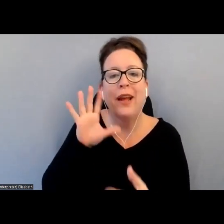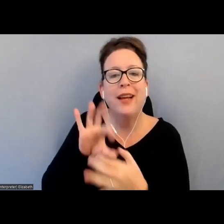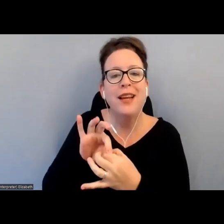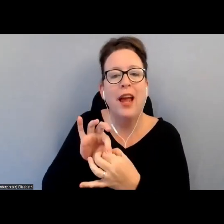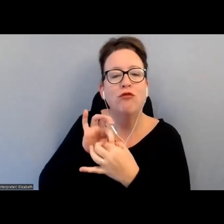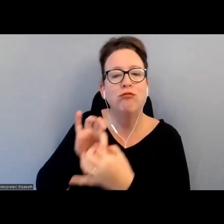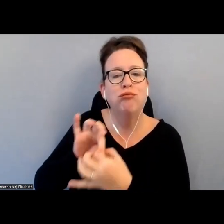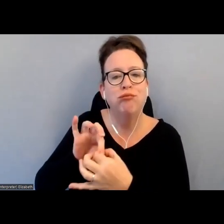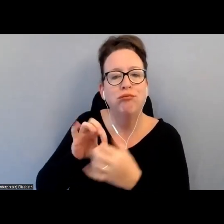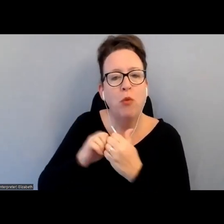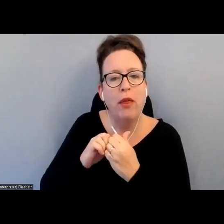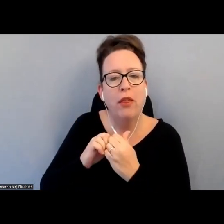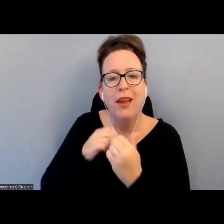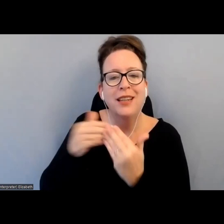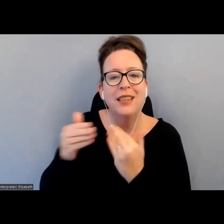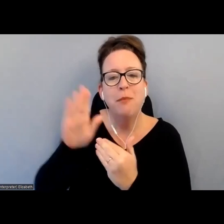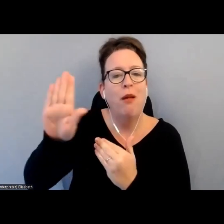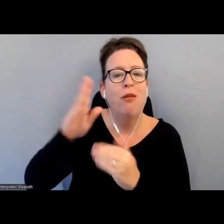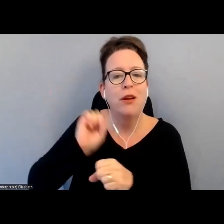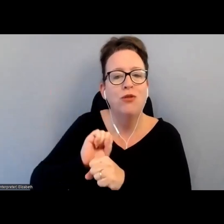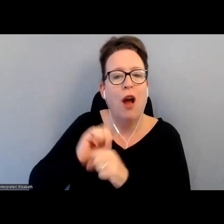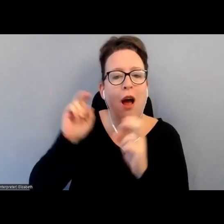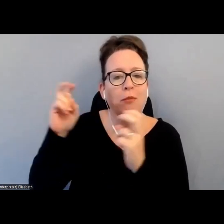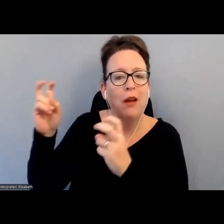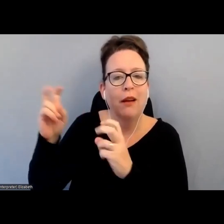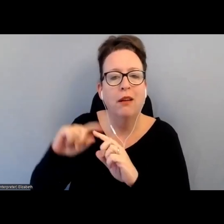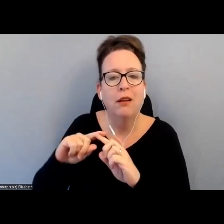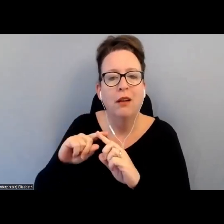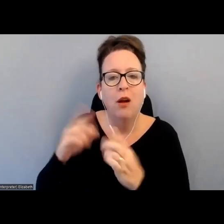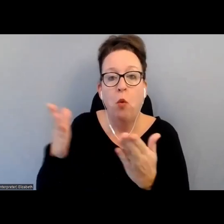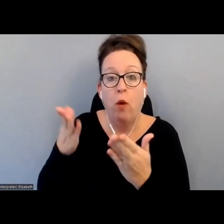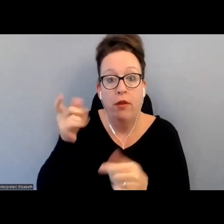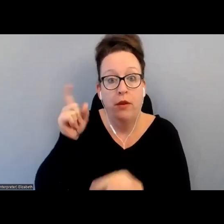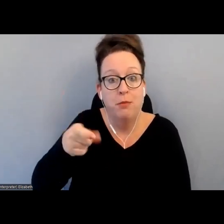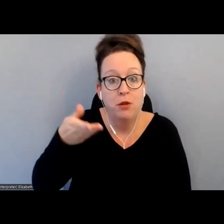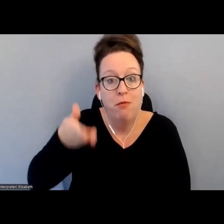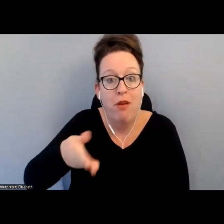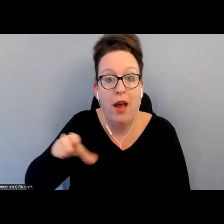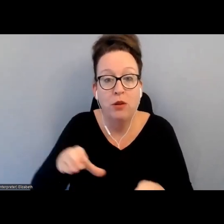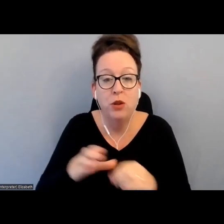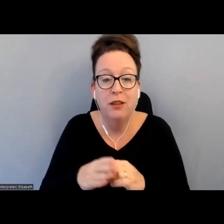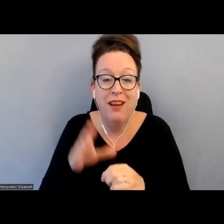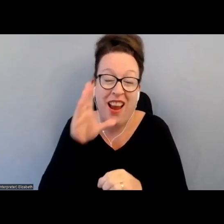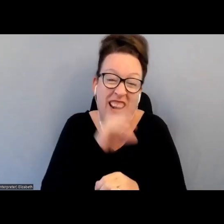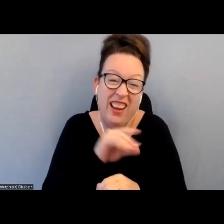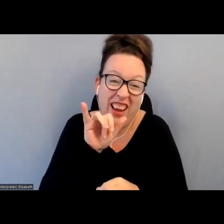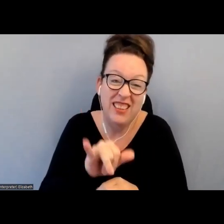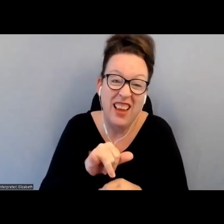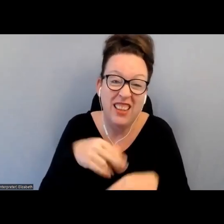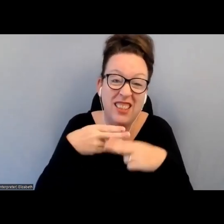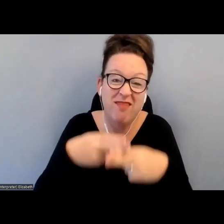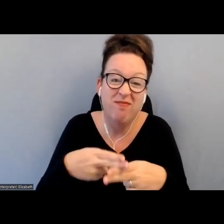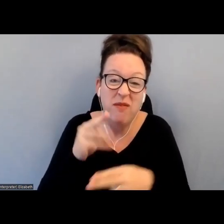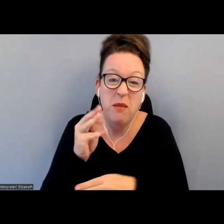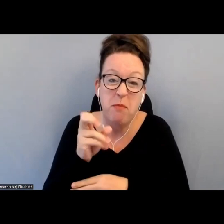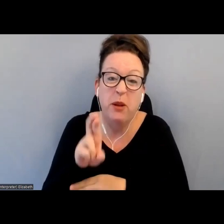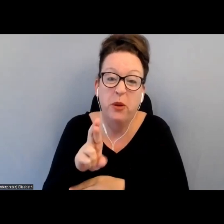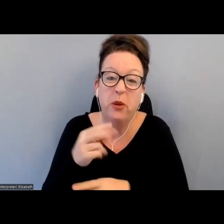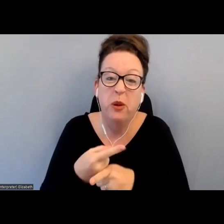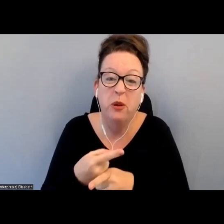regardless of what their job title is or what they're supposed to be there doing. And I guess that is a little bit of mentorship, isn't